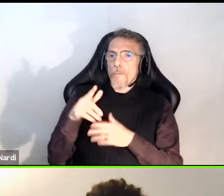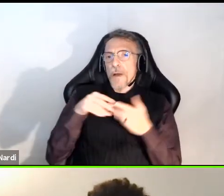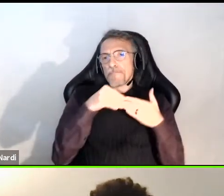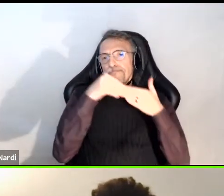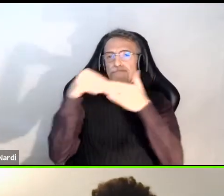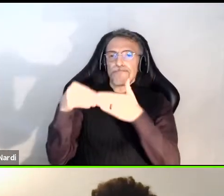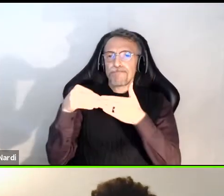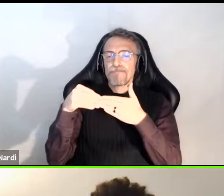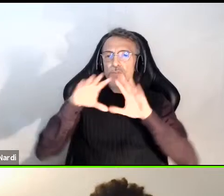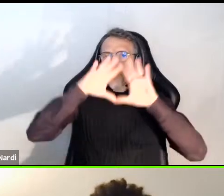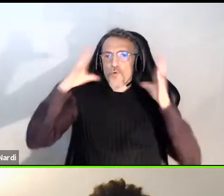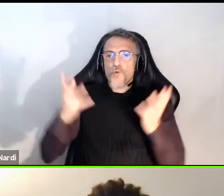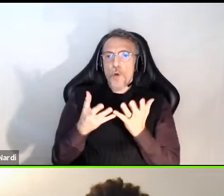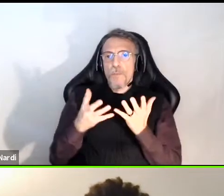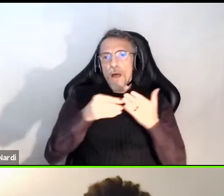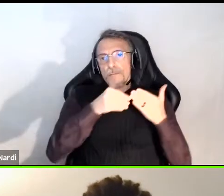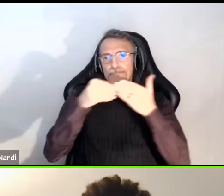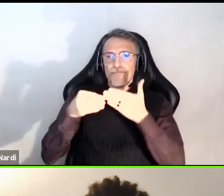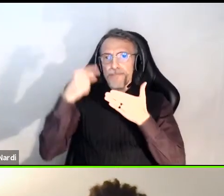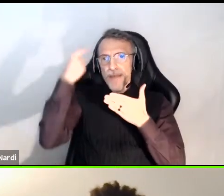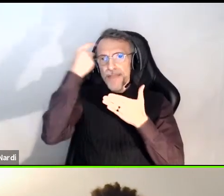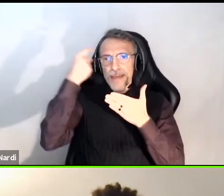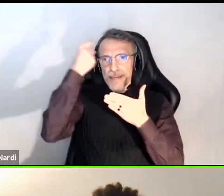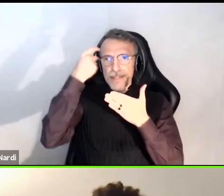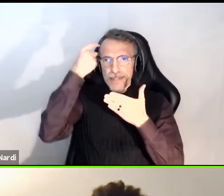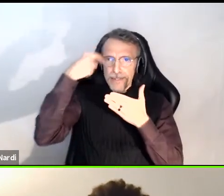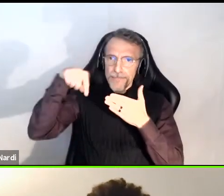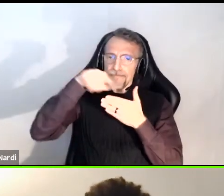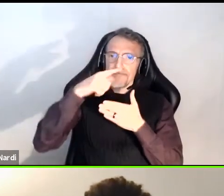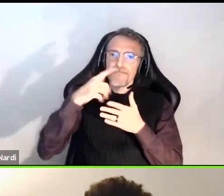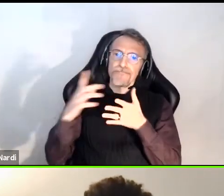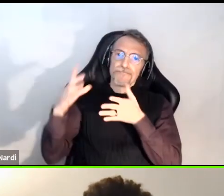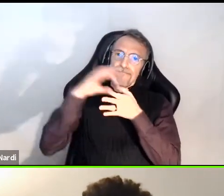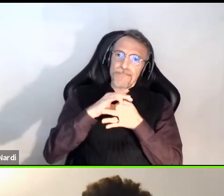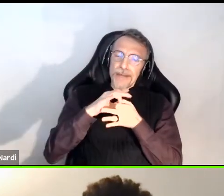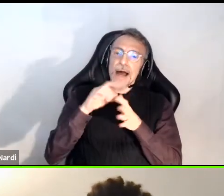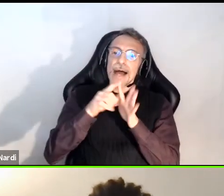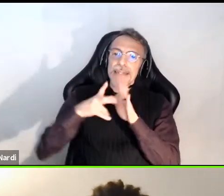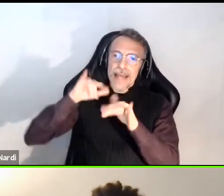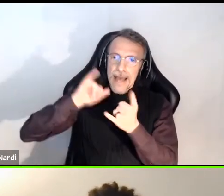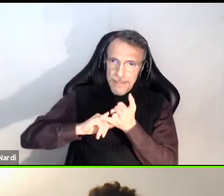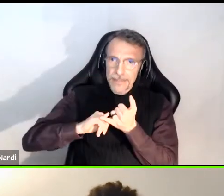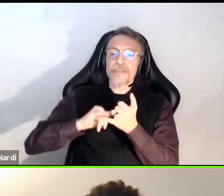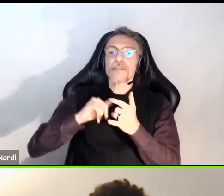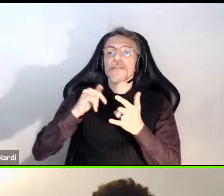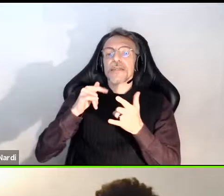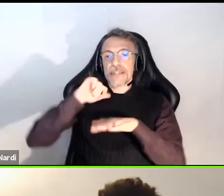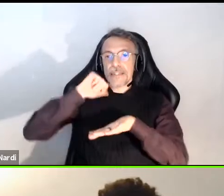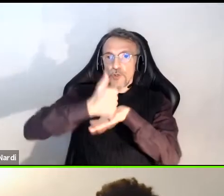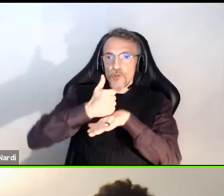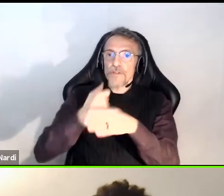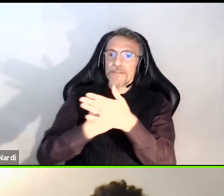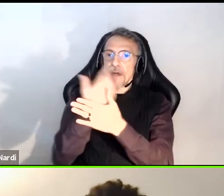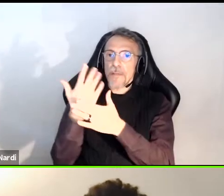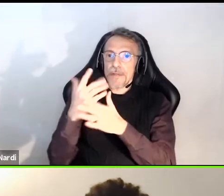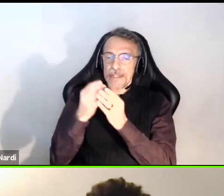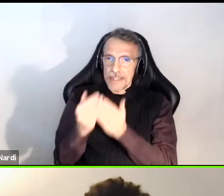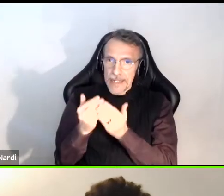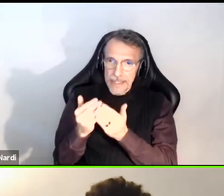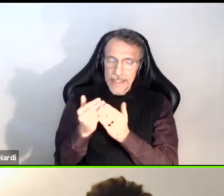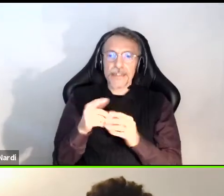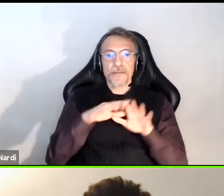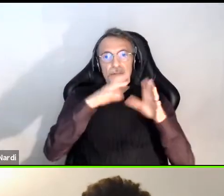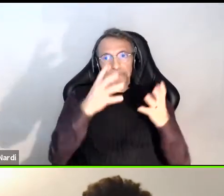thinkers on development. It's run jointly by the Institute of Development Studies, the School of Global Studies, the